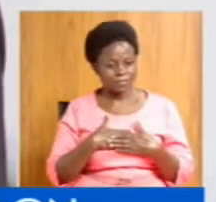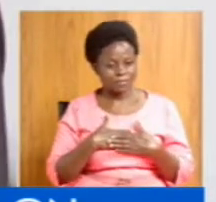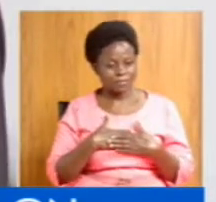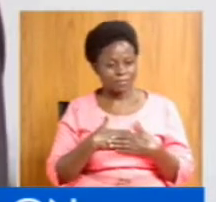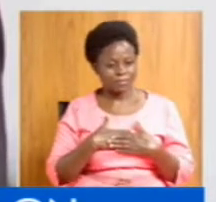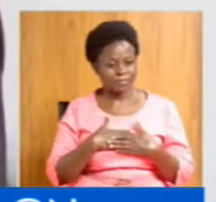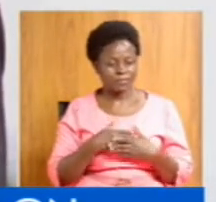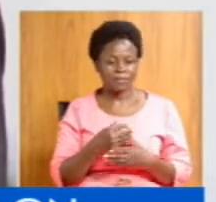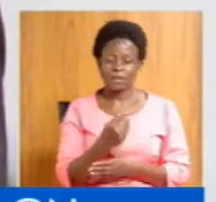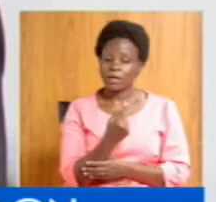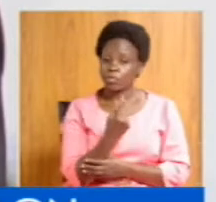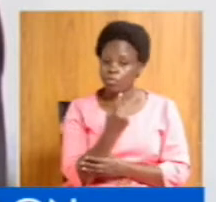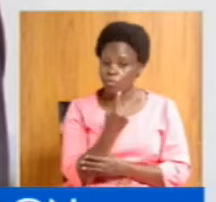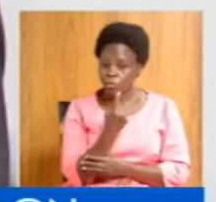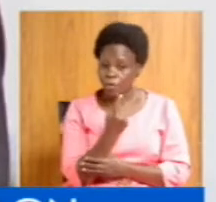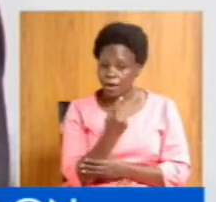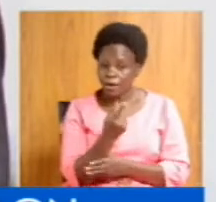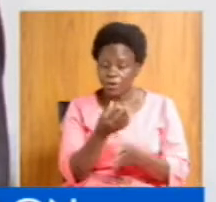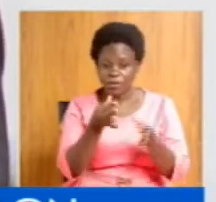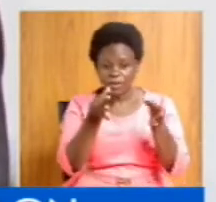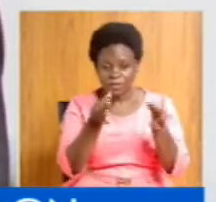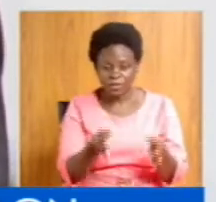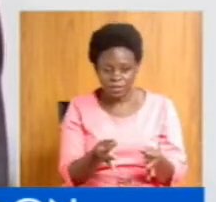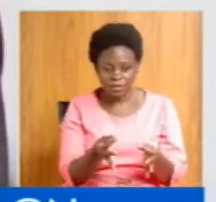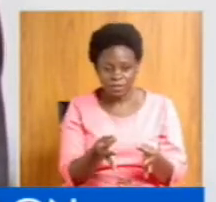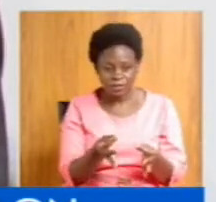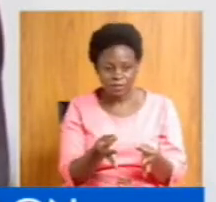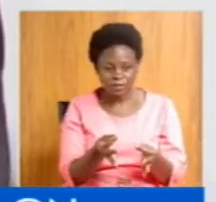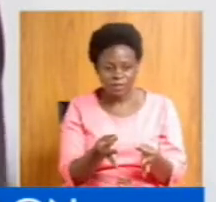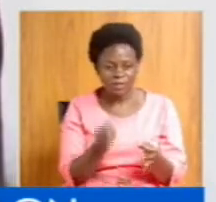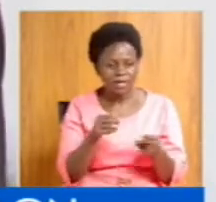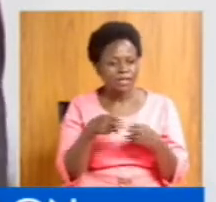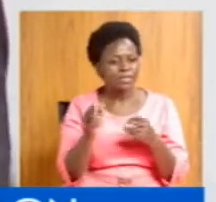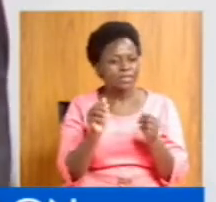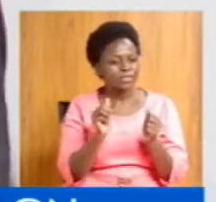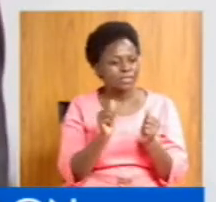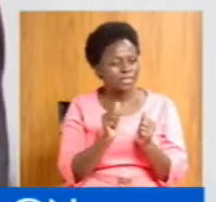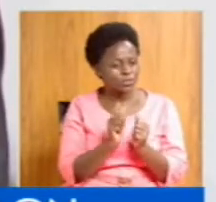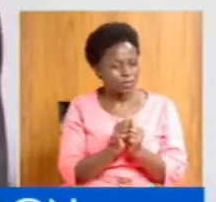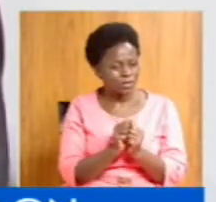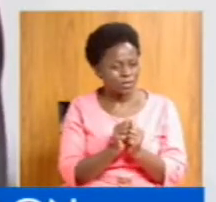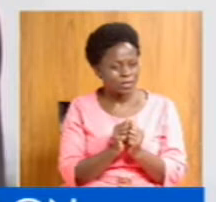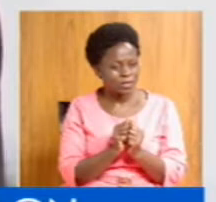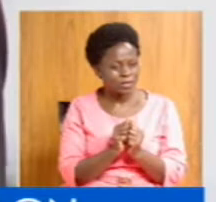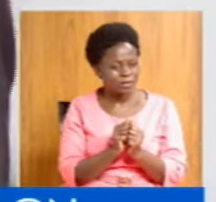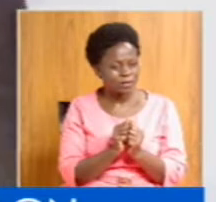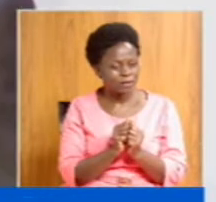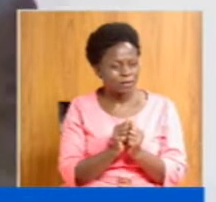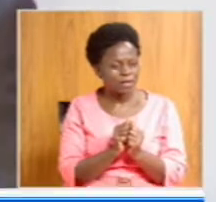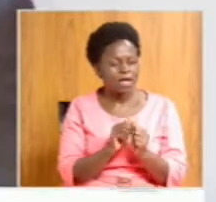one of the things that we should start with is how we are how